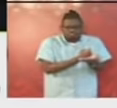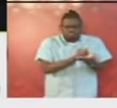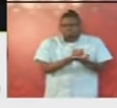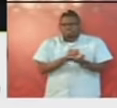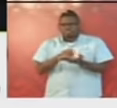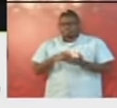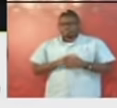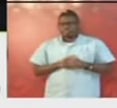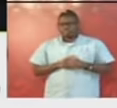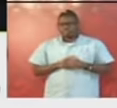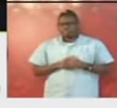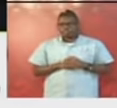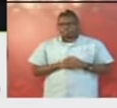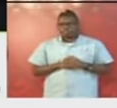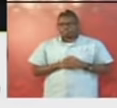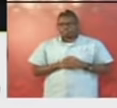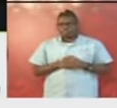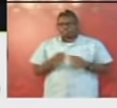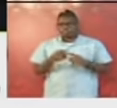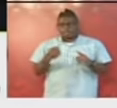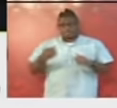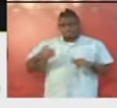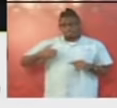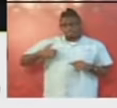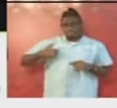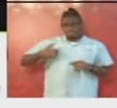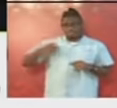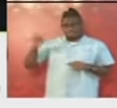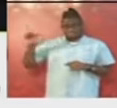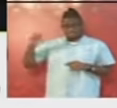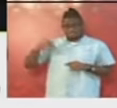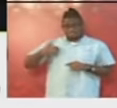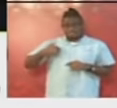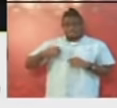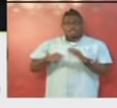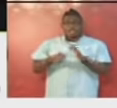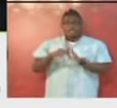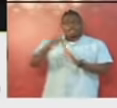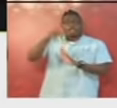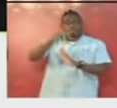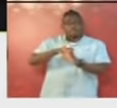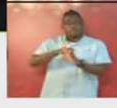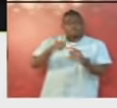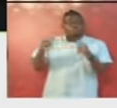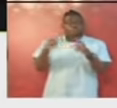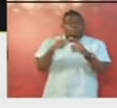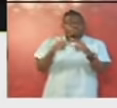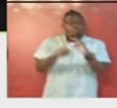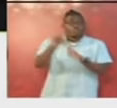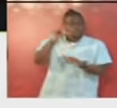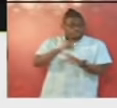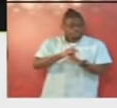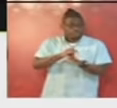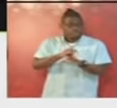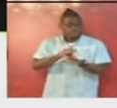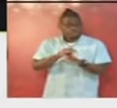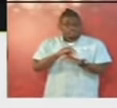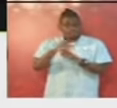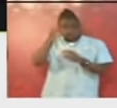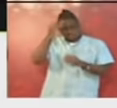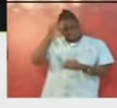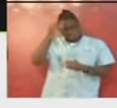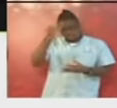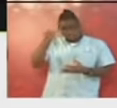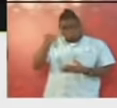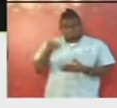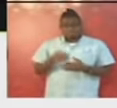Highlights from Canada's Mental Health Index report from April to August. Please go back to the previous slide. From April to August are